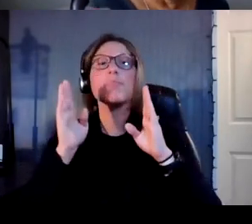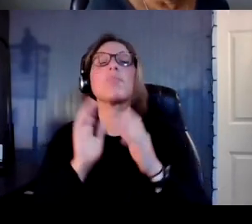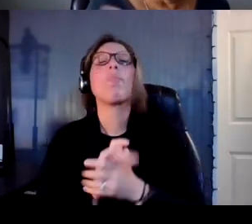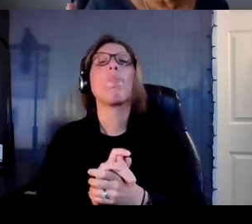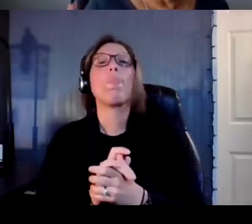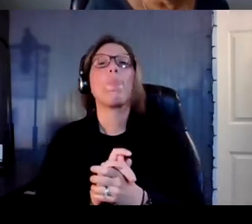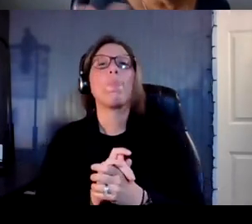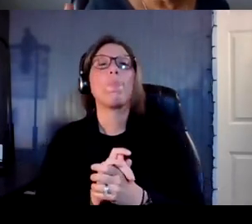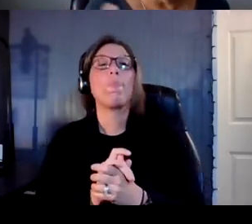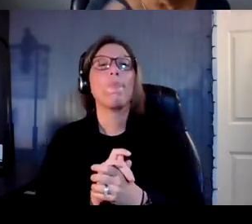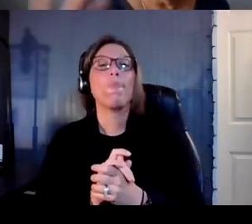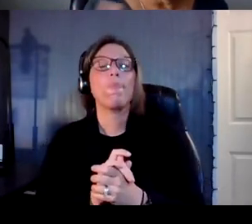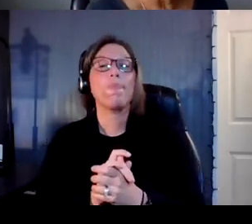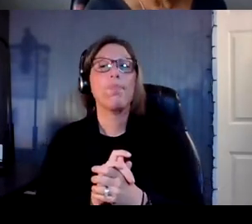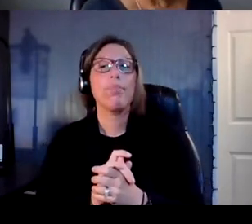is that